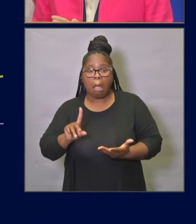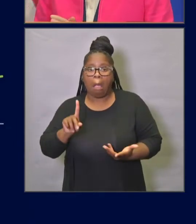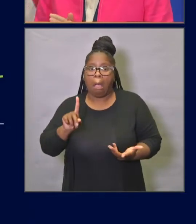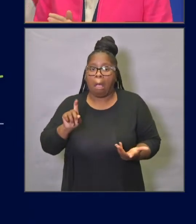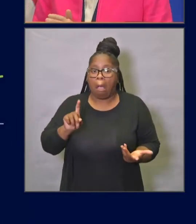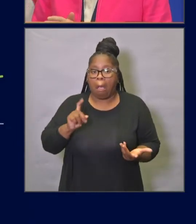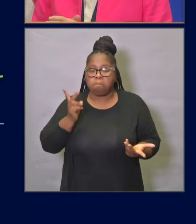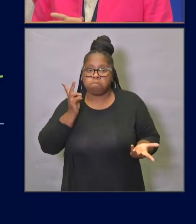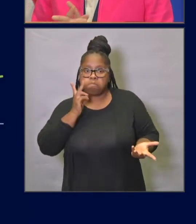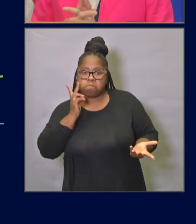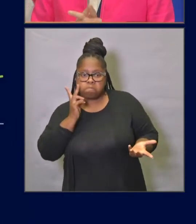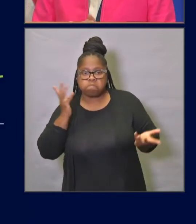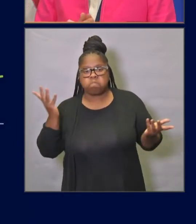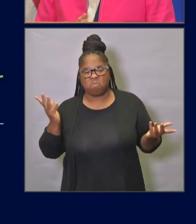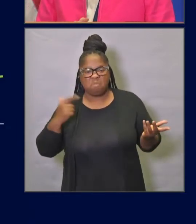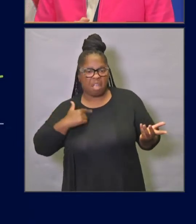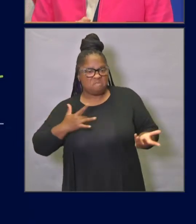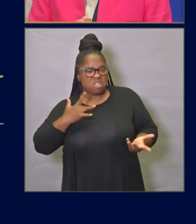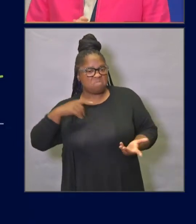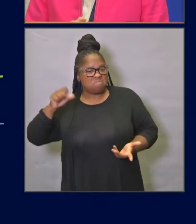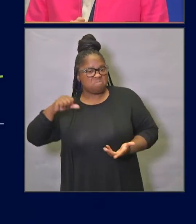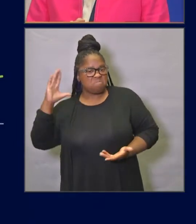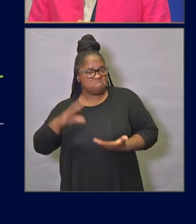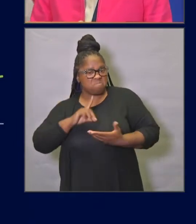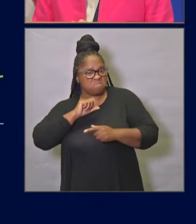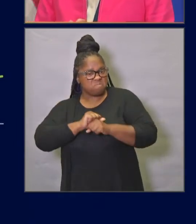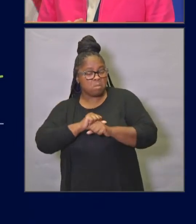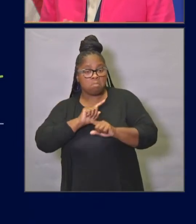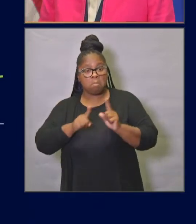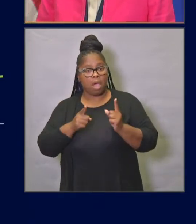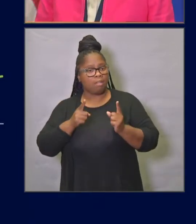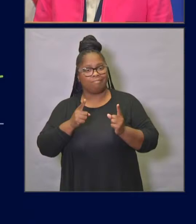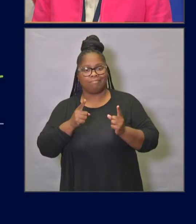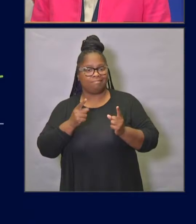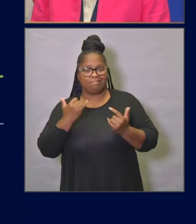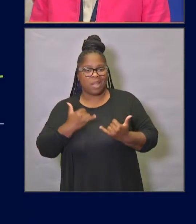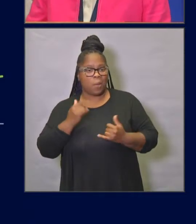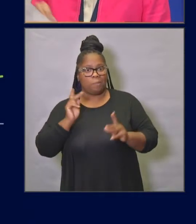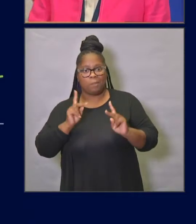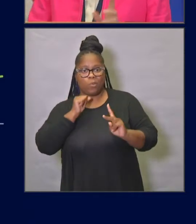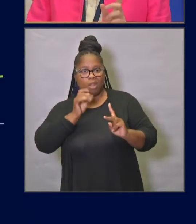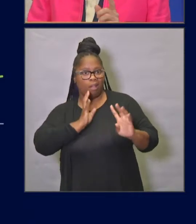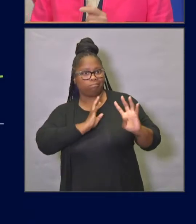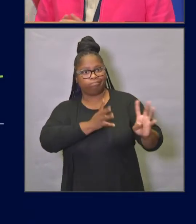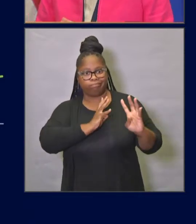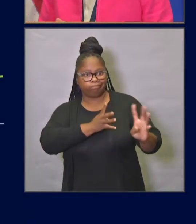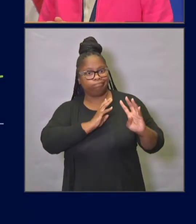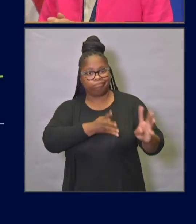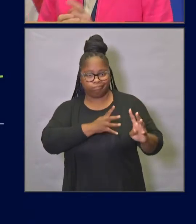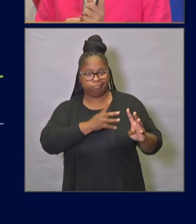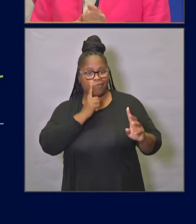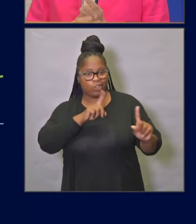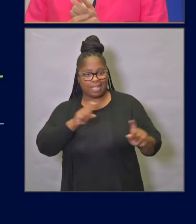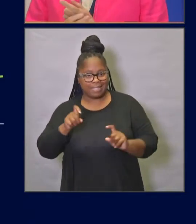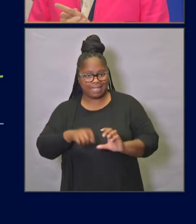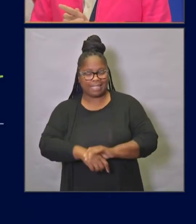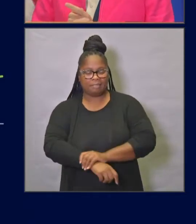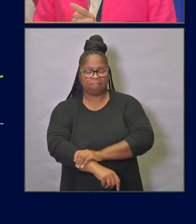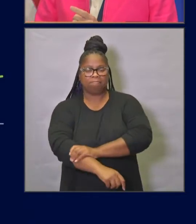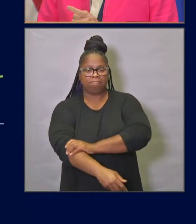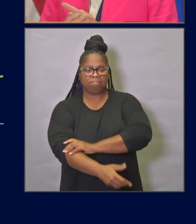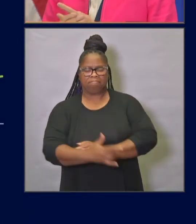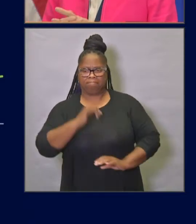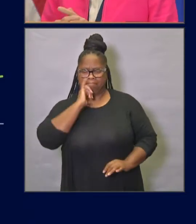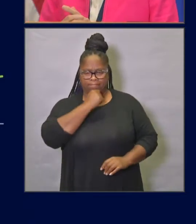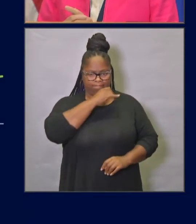fact holds. But how do these numbers relate to the state's blueprint? Oh, wait, before I go there. We'll be hearing more